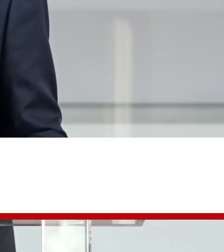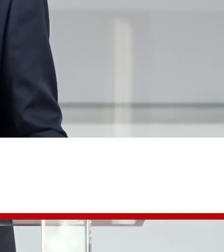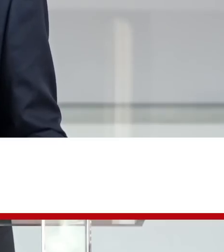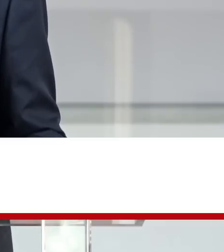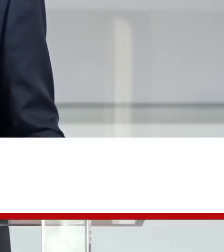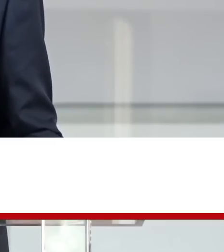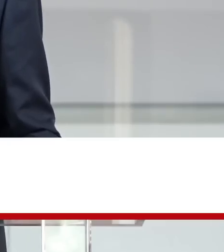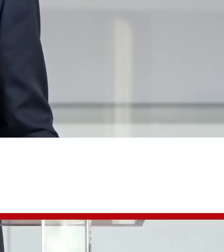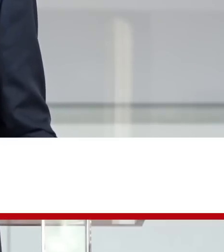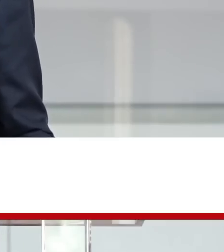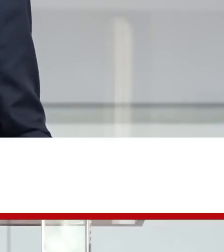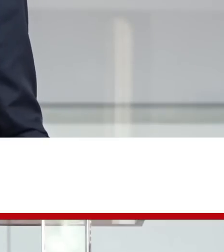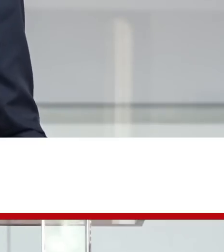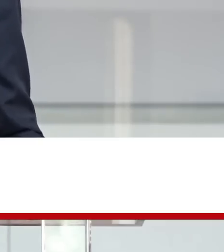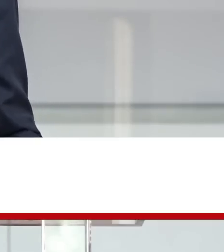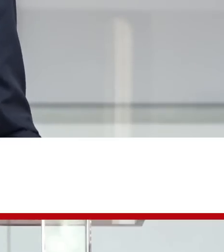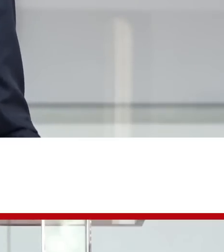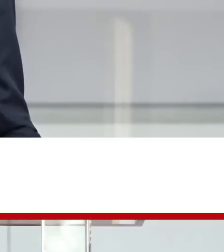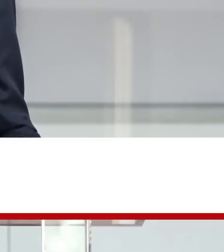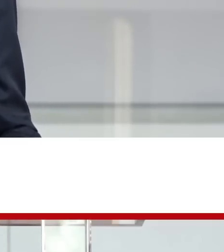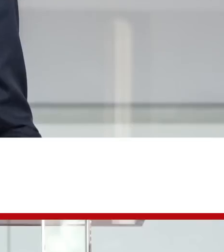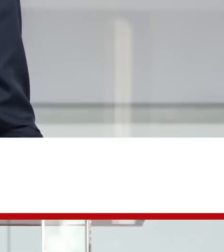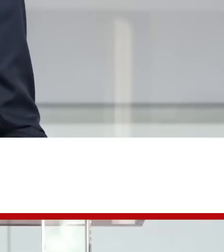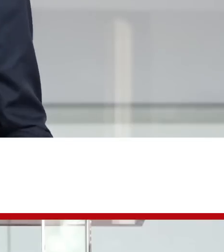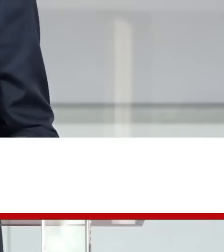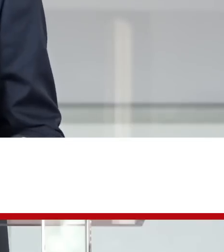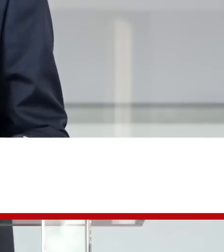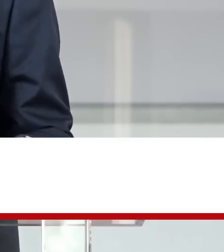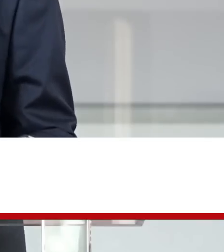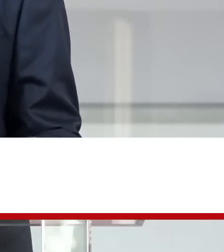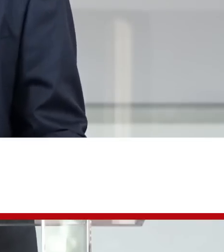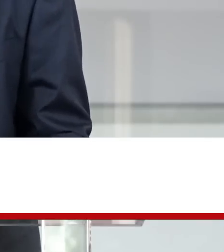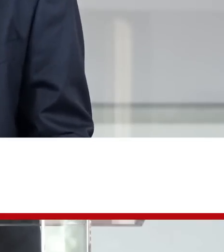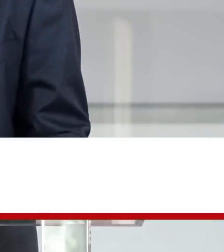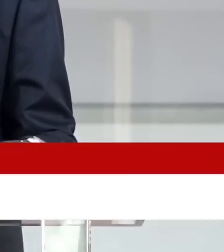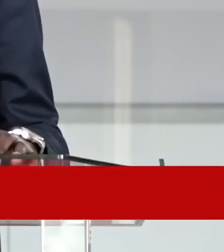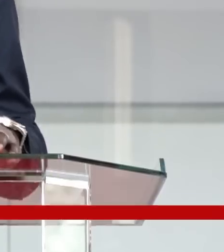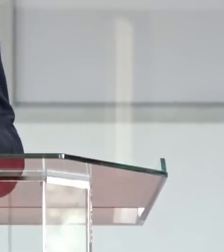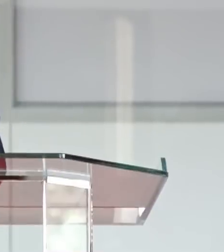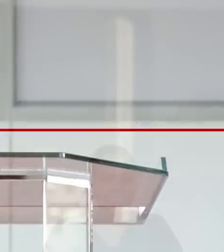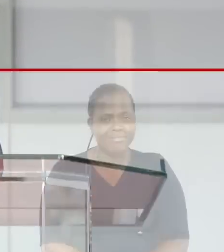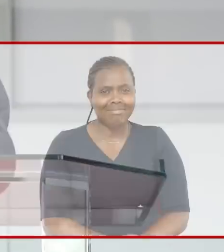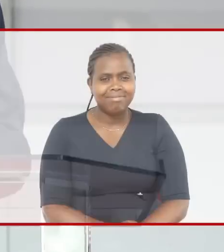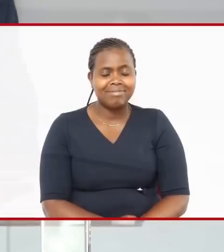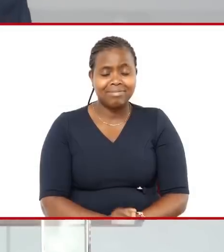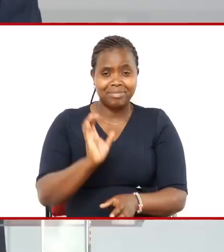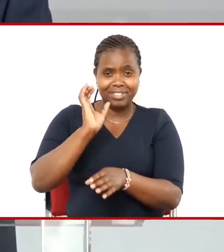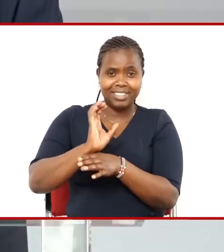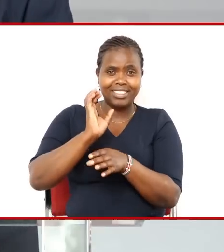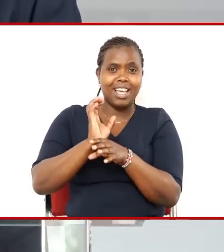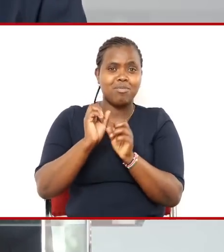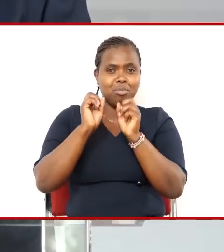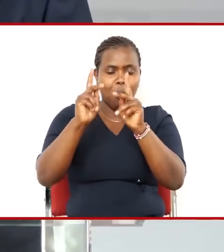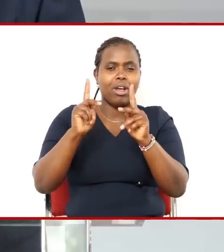you. This is our humble prayer with thanksgiving through Christ our Lord. Amen. Amen. Church, let